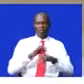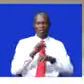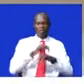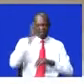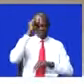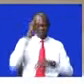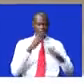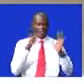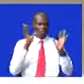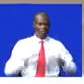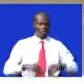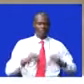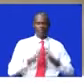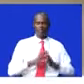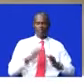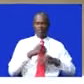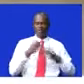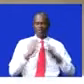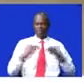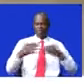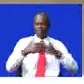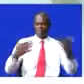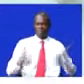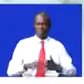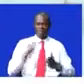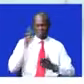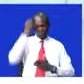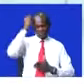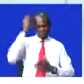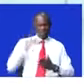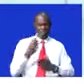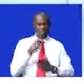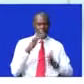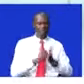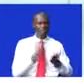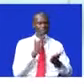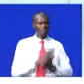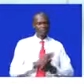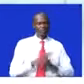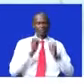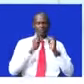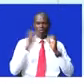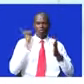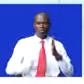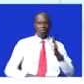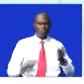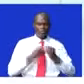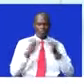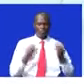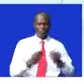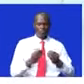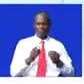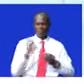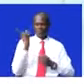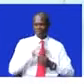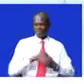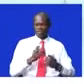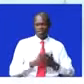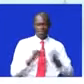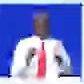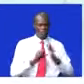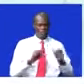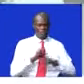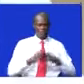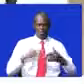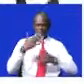mamalo mondo oyie okonygi gero geng aora ma Nyando. Ka owacho ni chutho gino mabiro tieko midhiero mar pi e kaunti ma Kisumu en